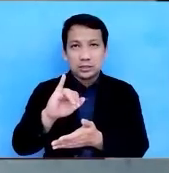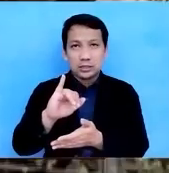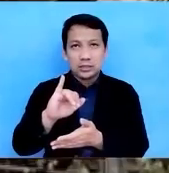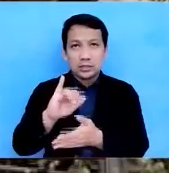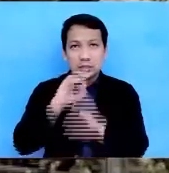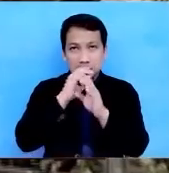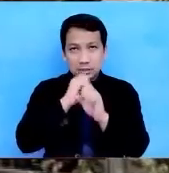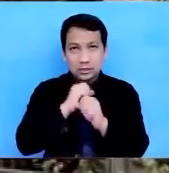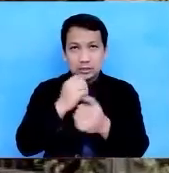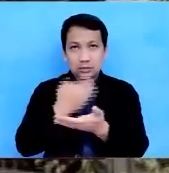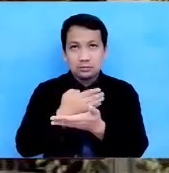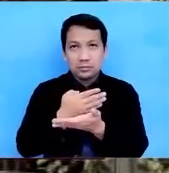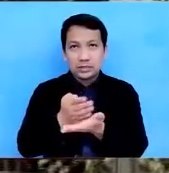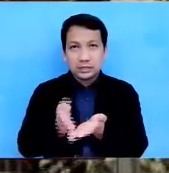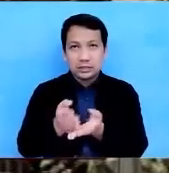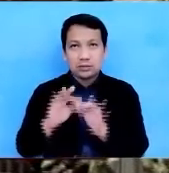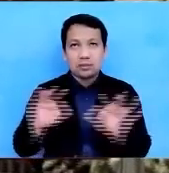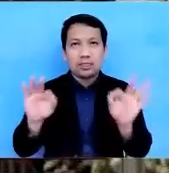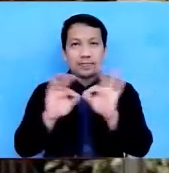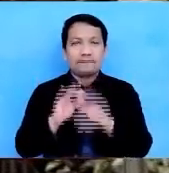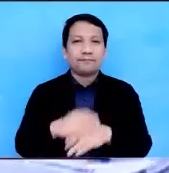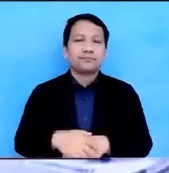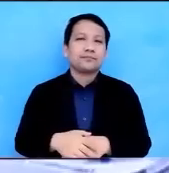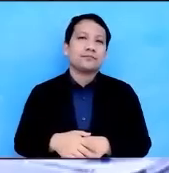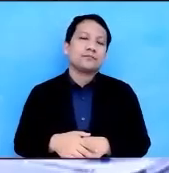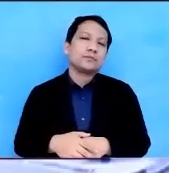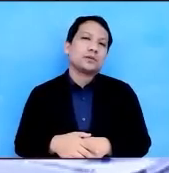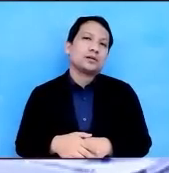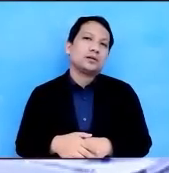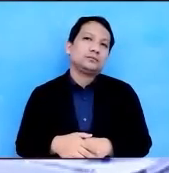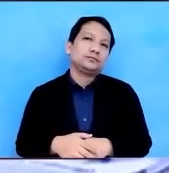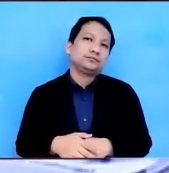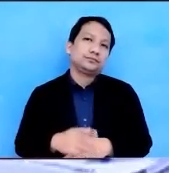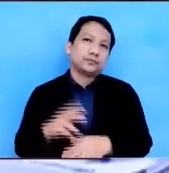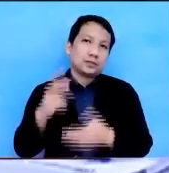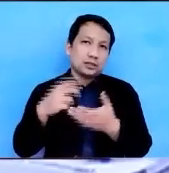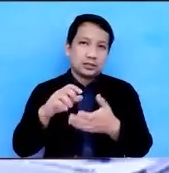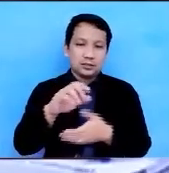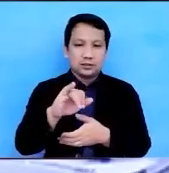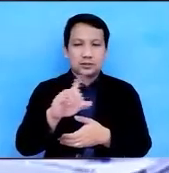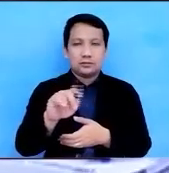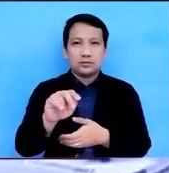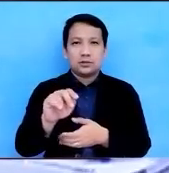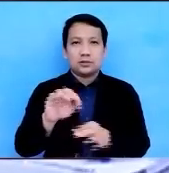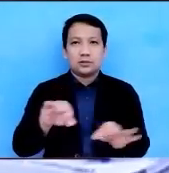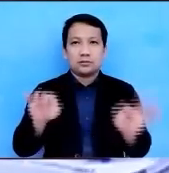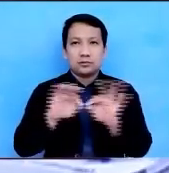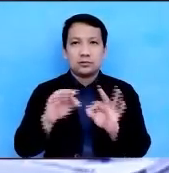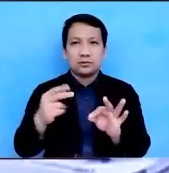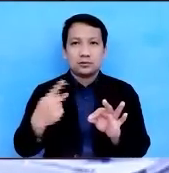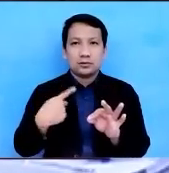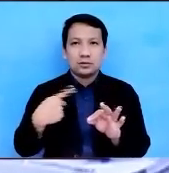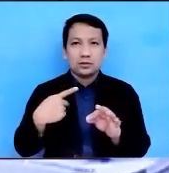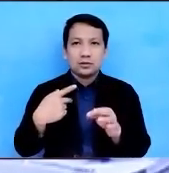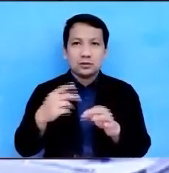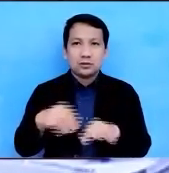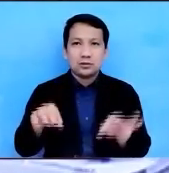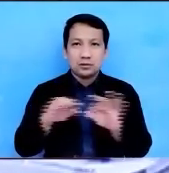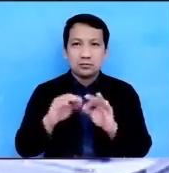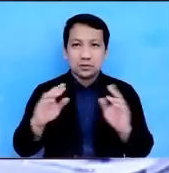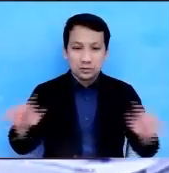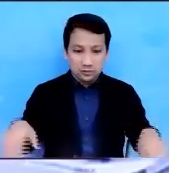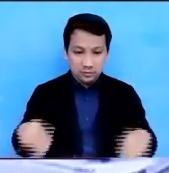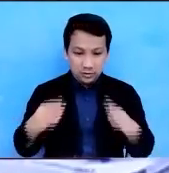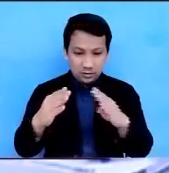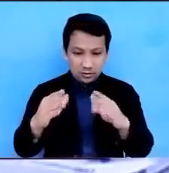ang cybersecurity ng bansa. For independent common towers, which is now the policy of government na tower sharing na lang ho lahat